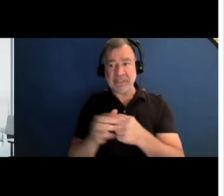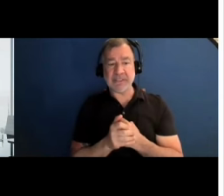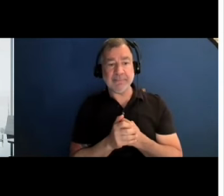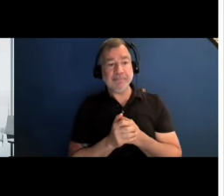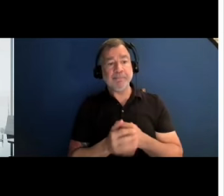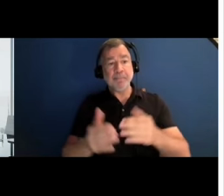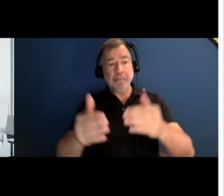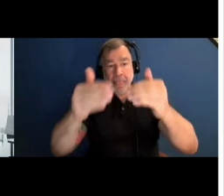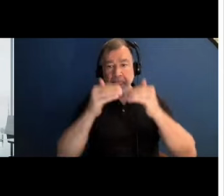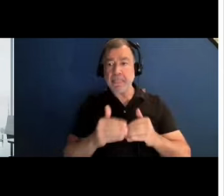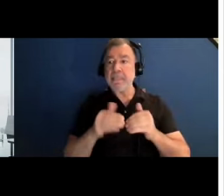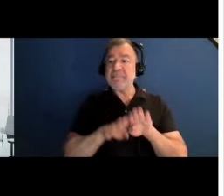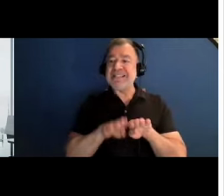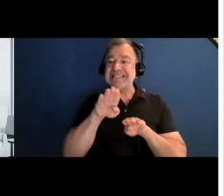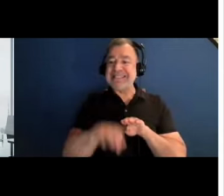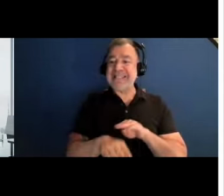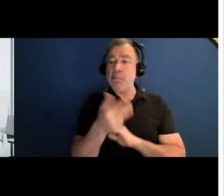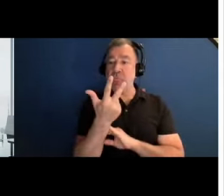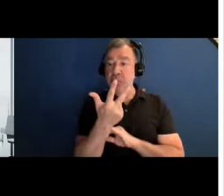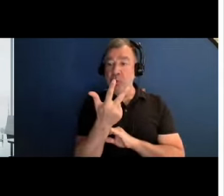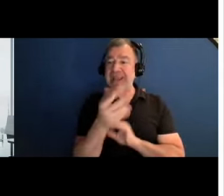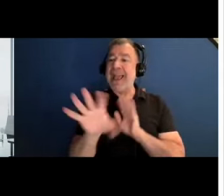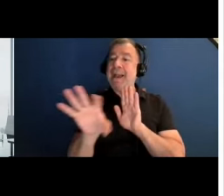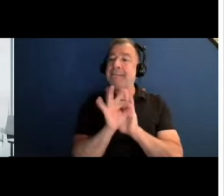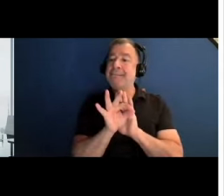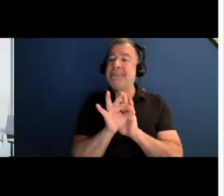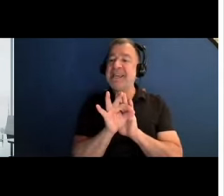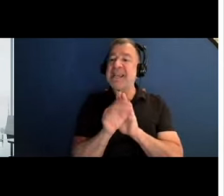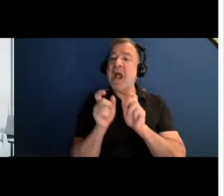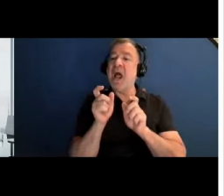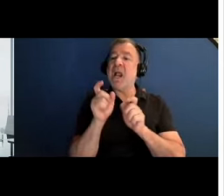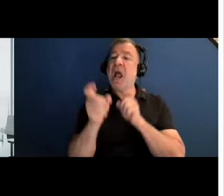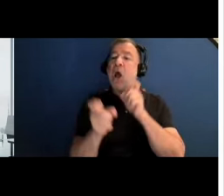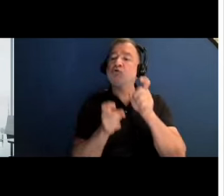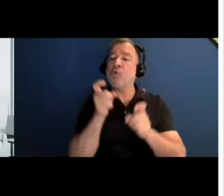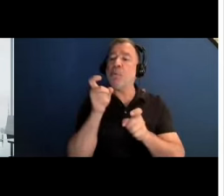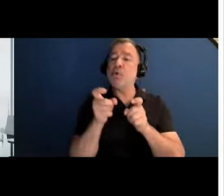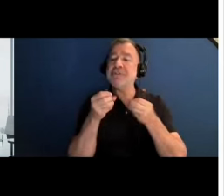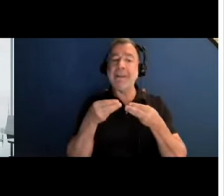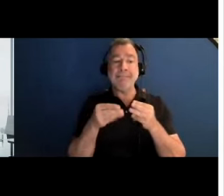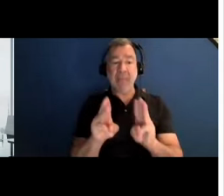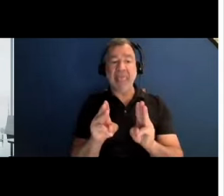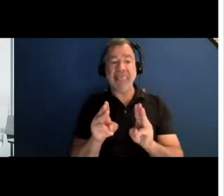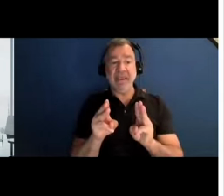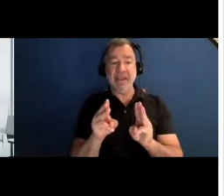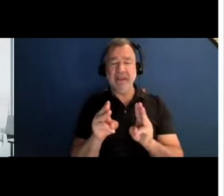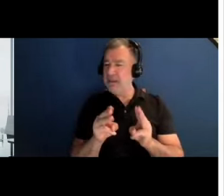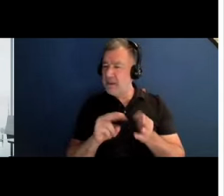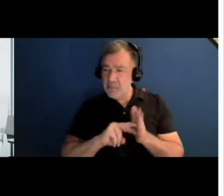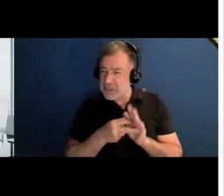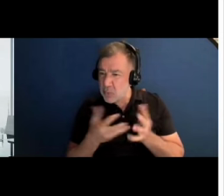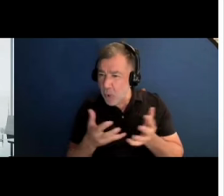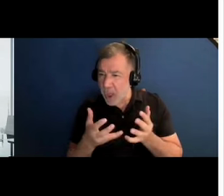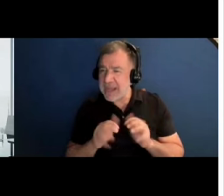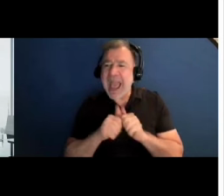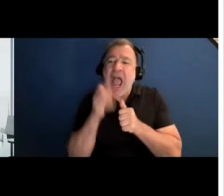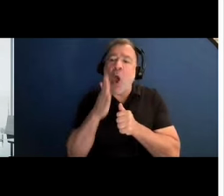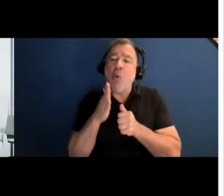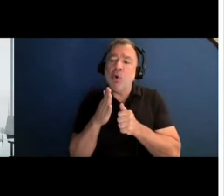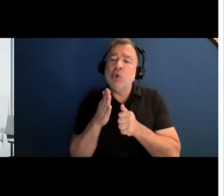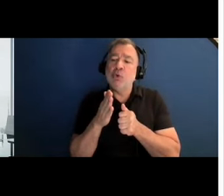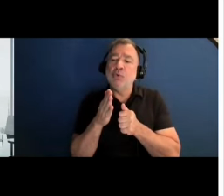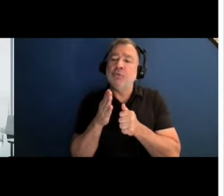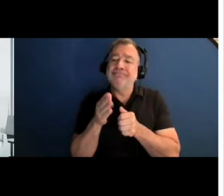So step 3, pick a contribution method. So how will you contribute to this account? So through a bank account,